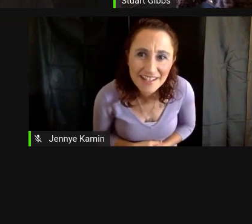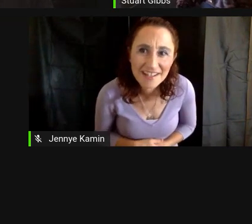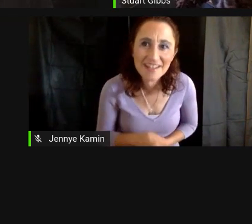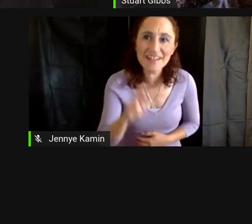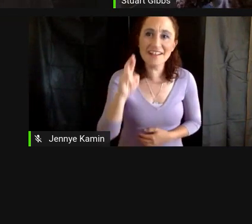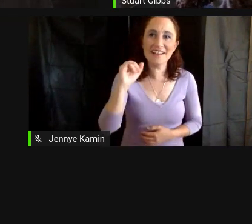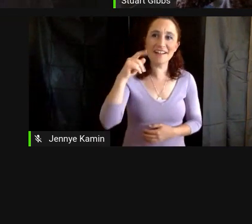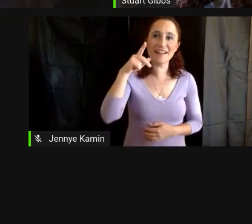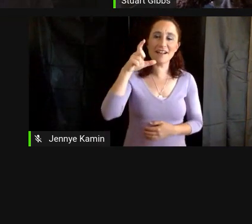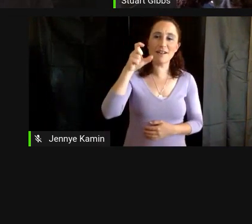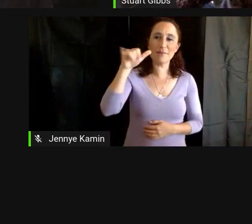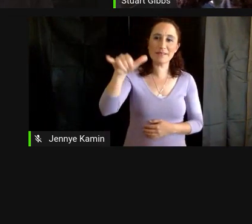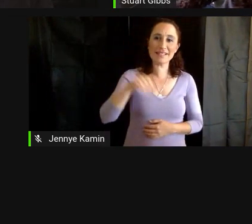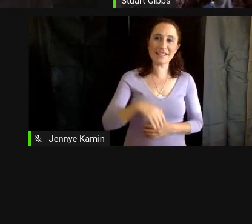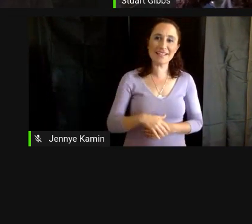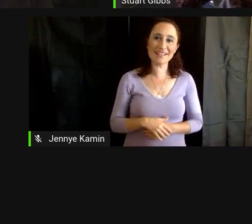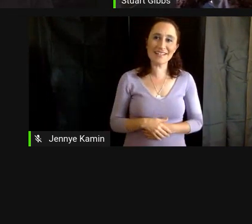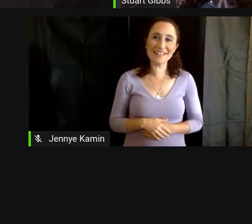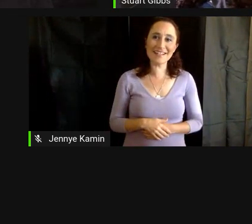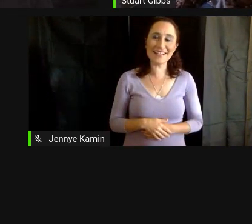this is Ripley.